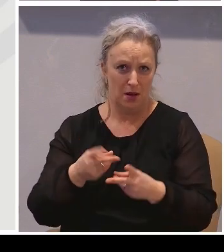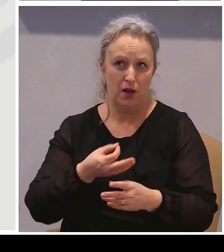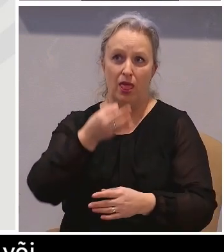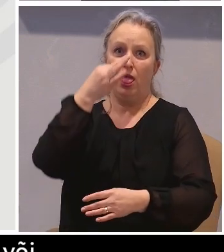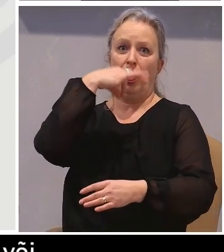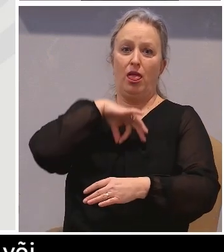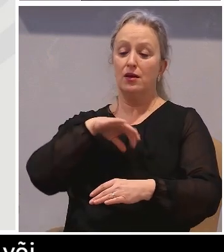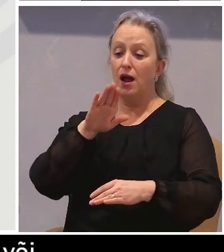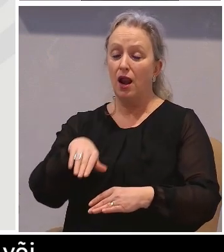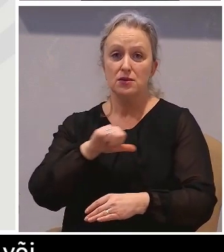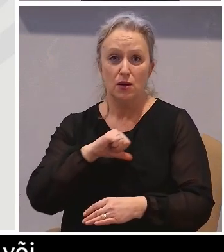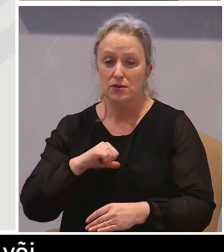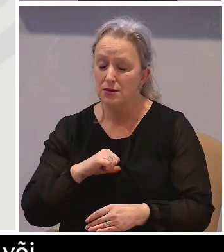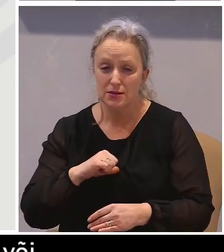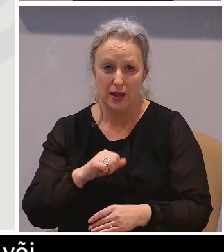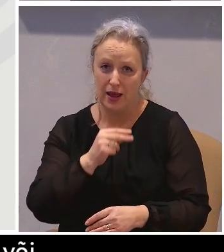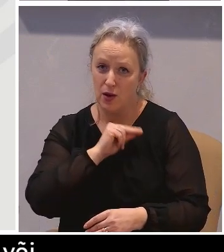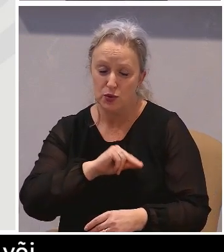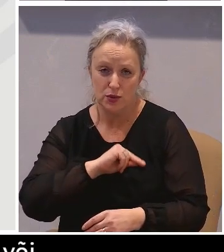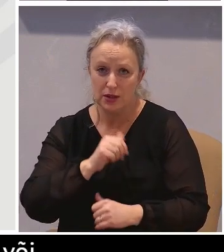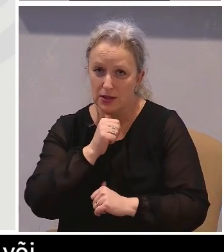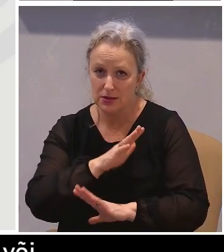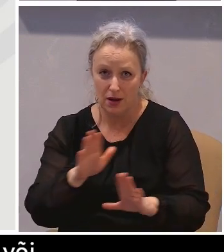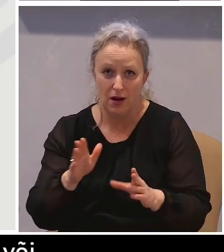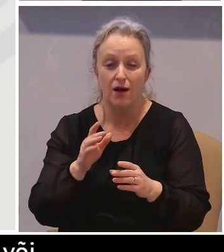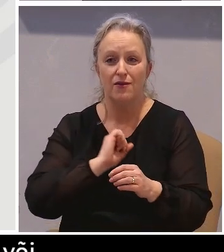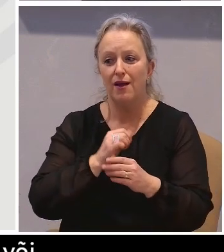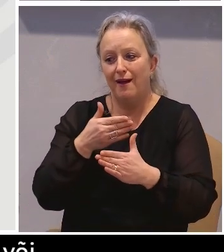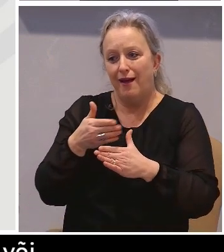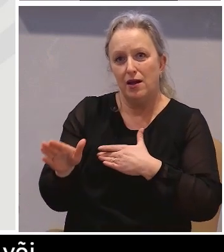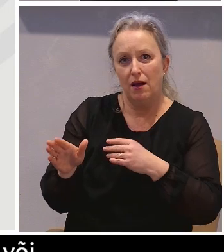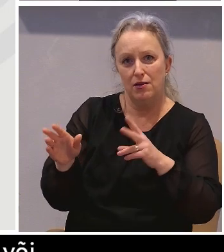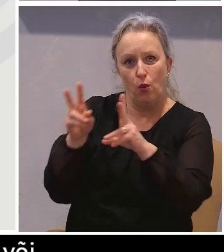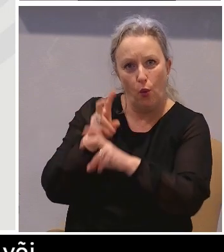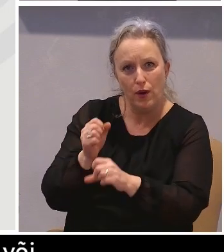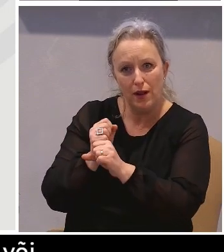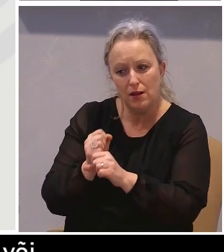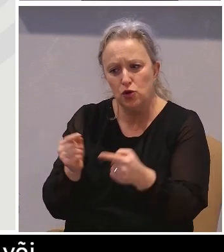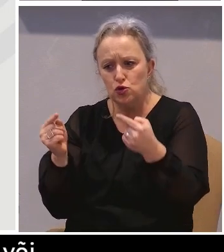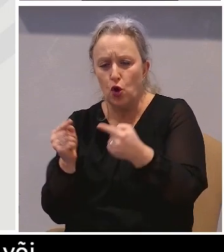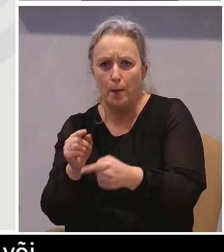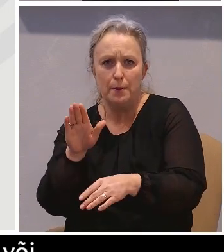The large capsule that adults have a hard time swallowing is not suitable for children.